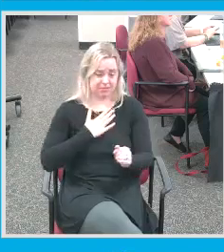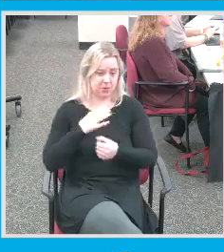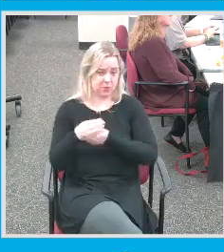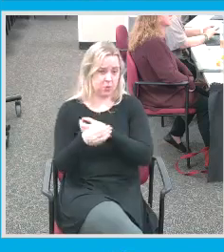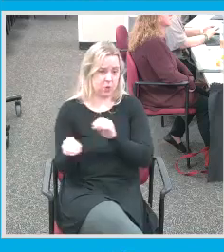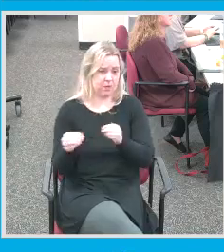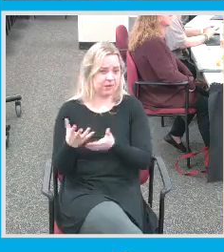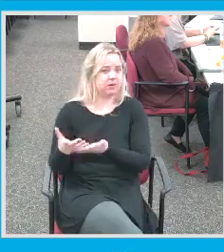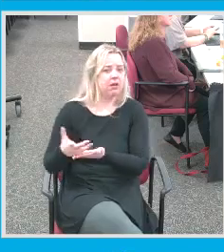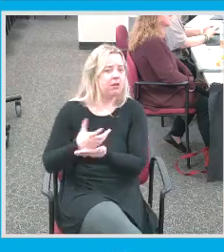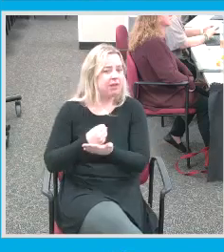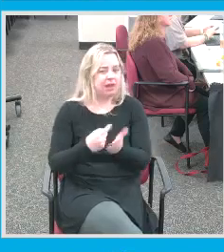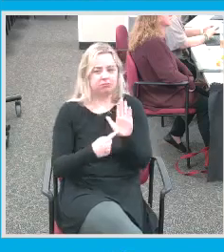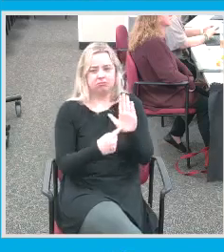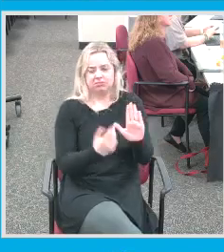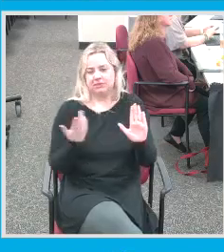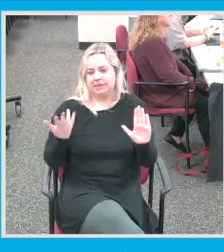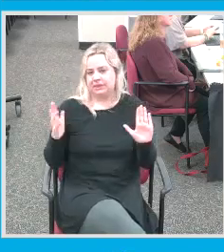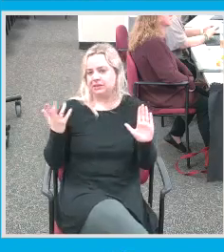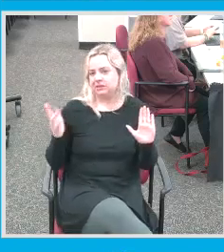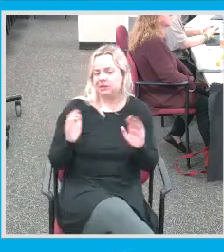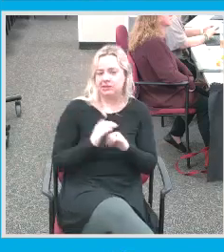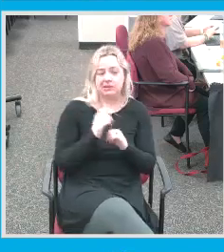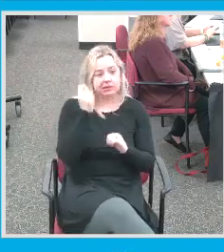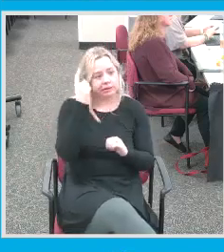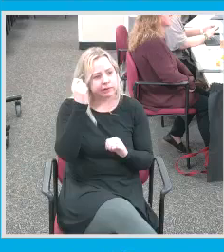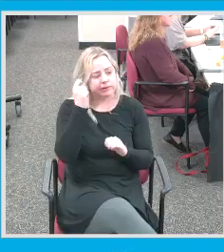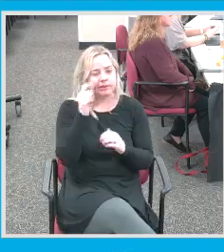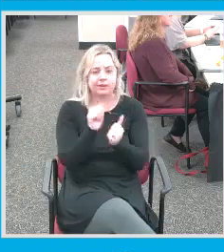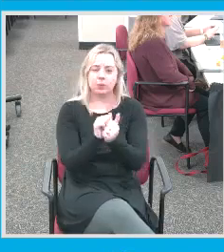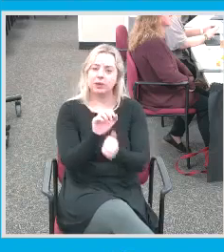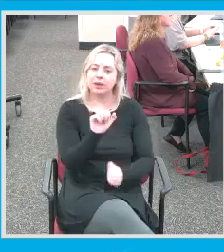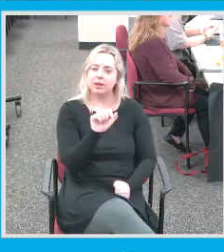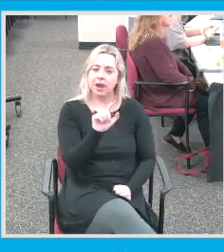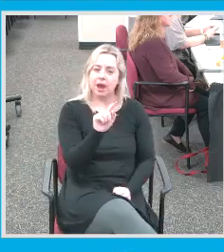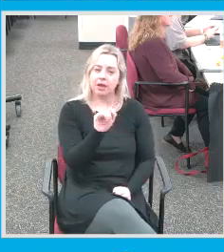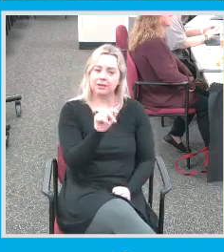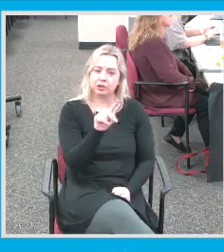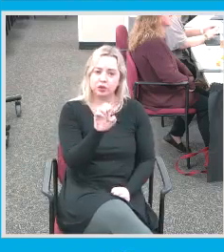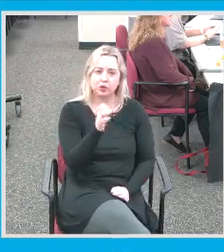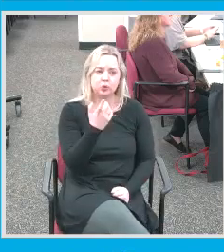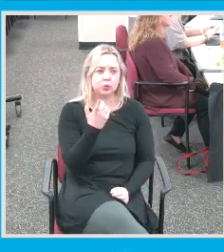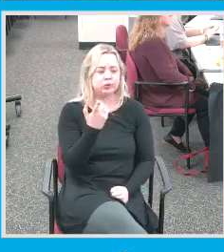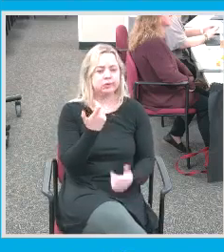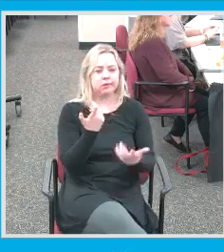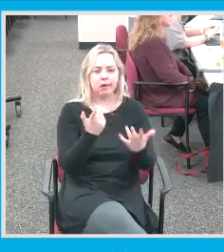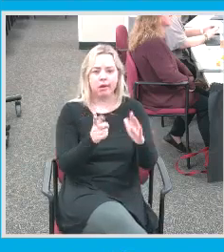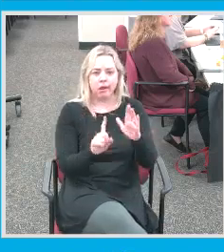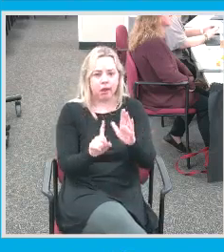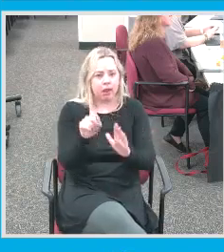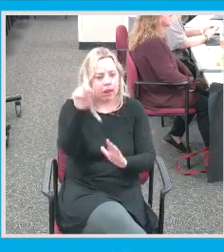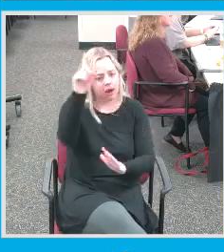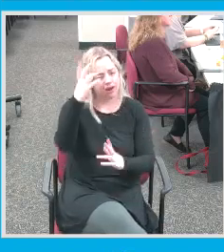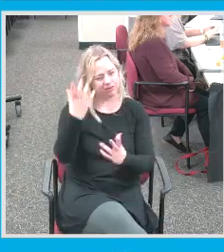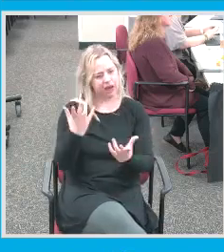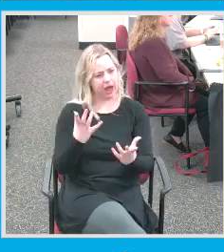collects. As far as altitude and things like that, I've heard those